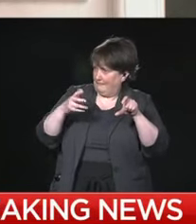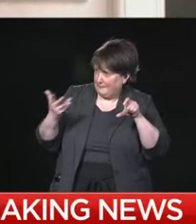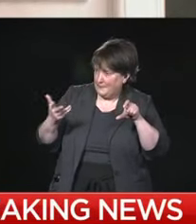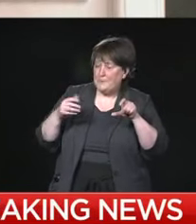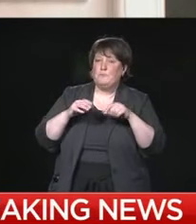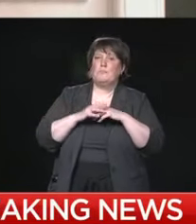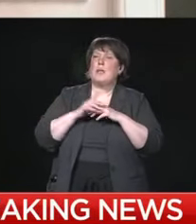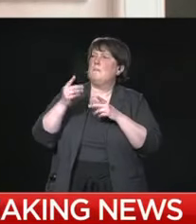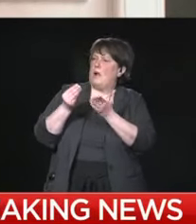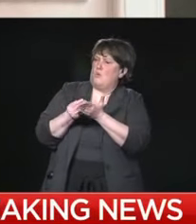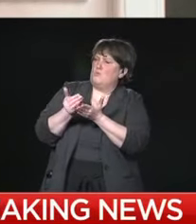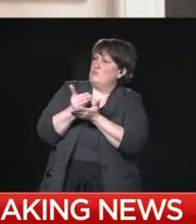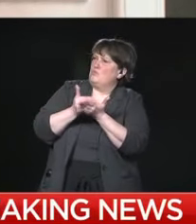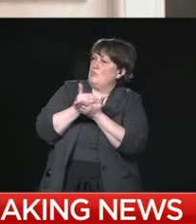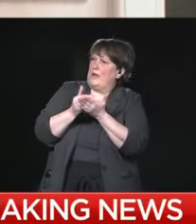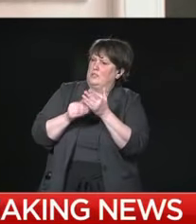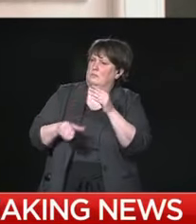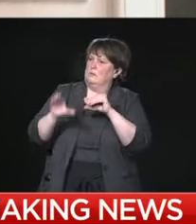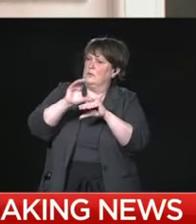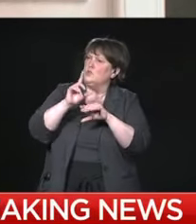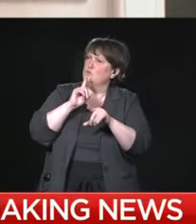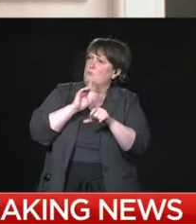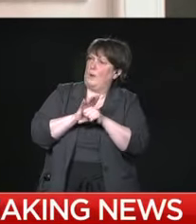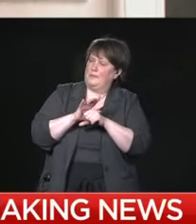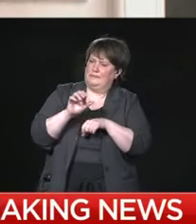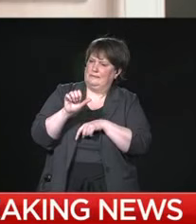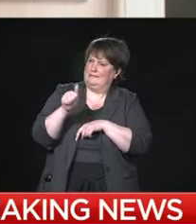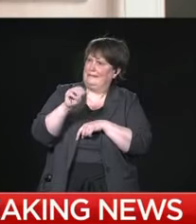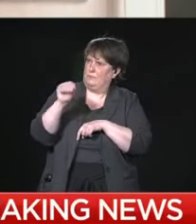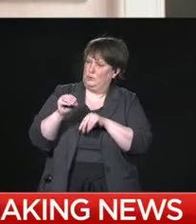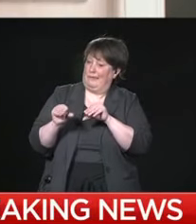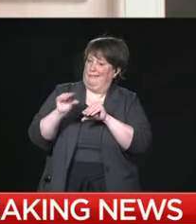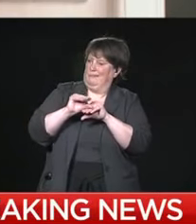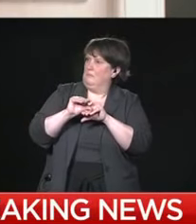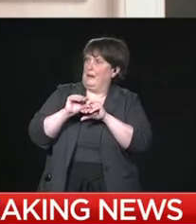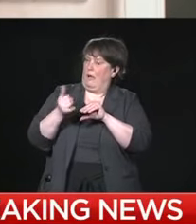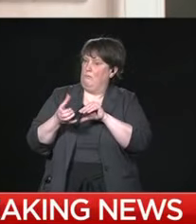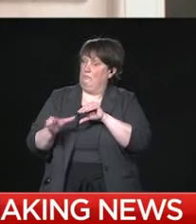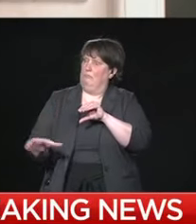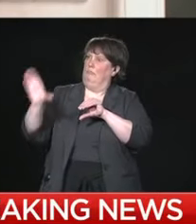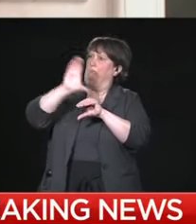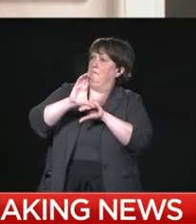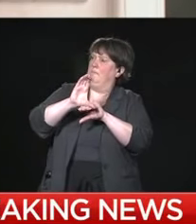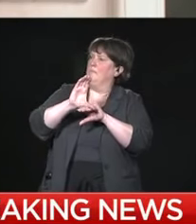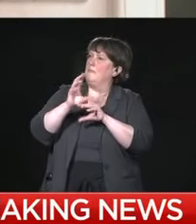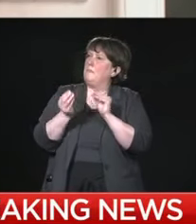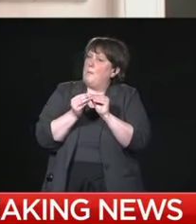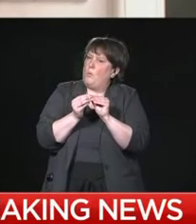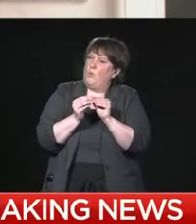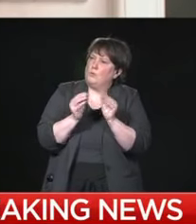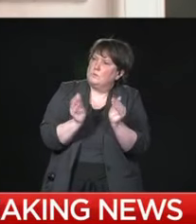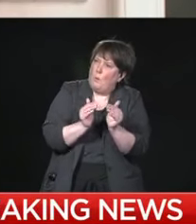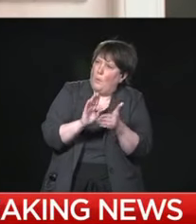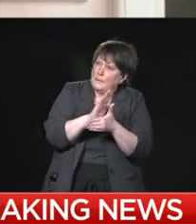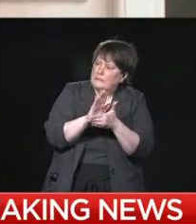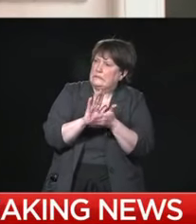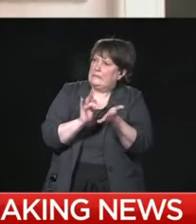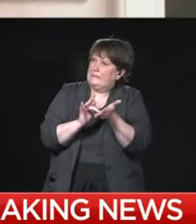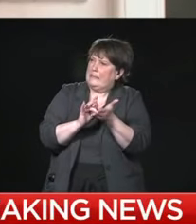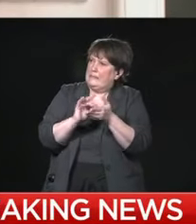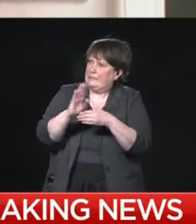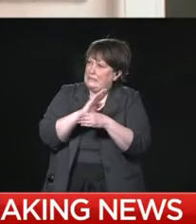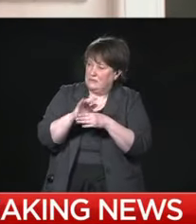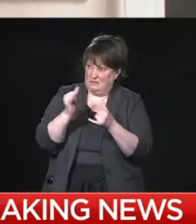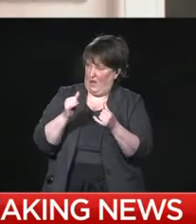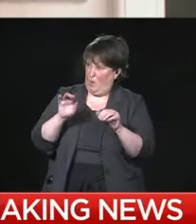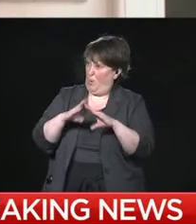You initially promised it at 10%, then last week it was hiked to 75%, but still seemed to be targeted towards small and medium-sized businesses. Now